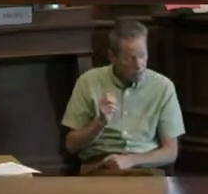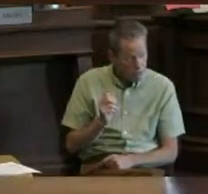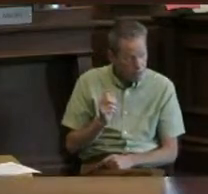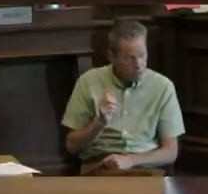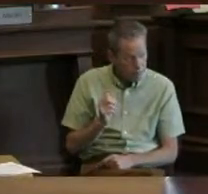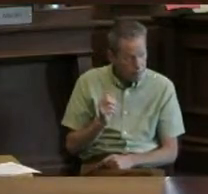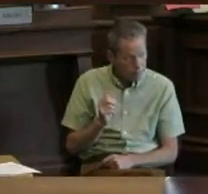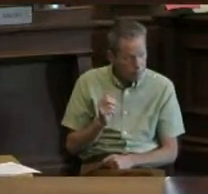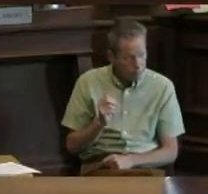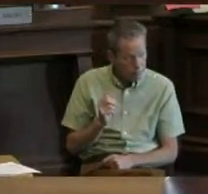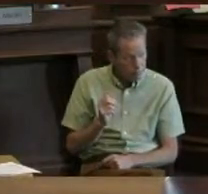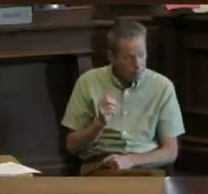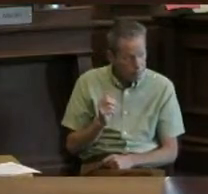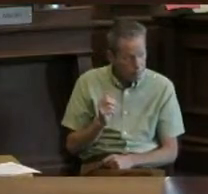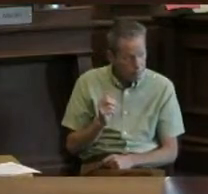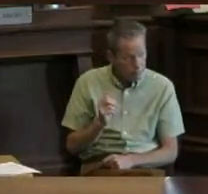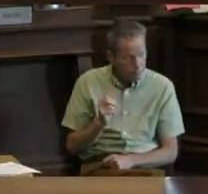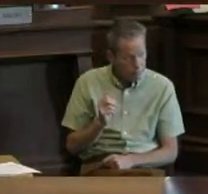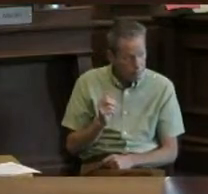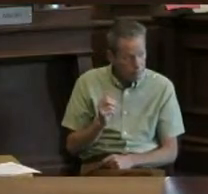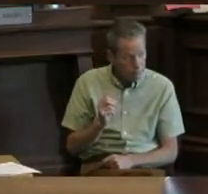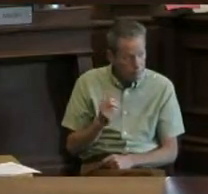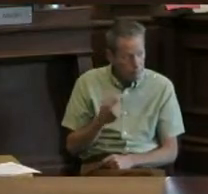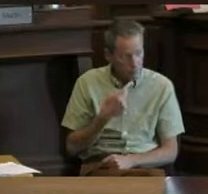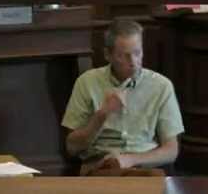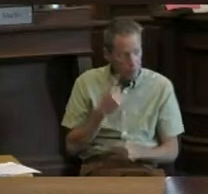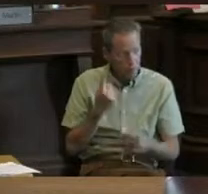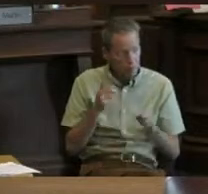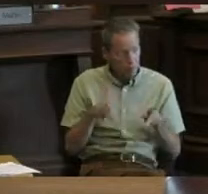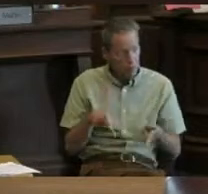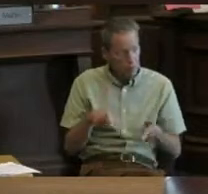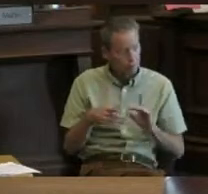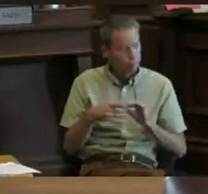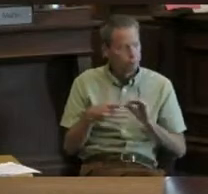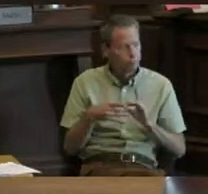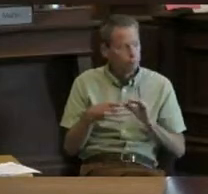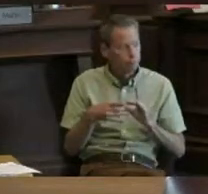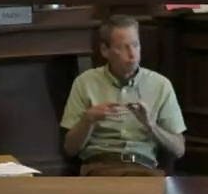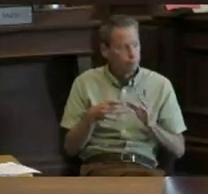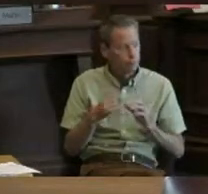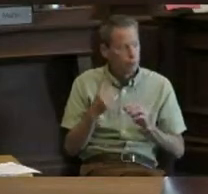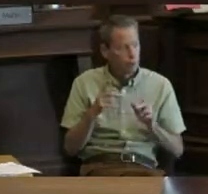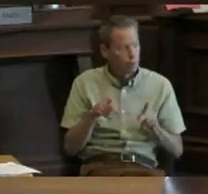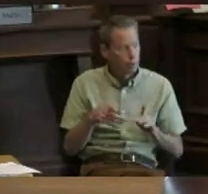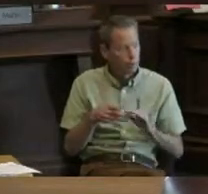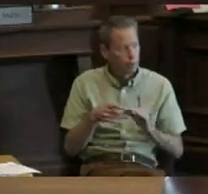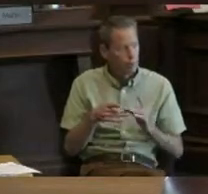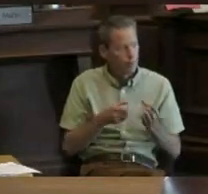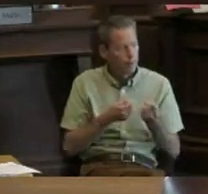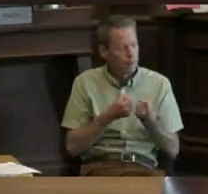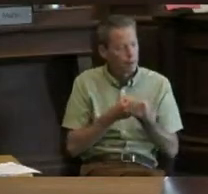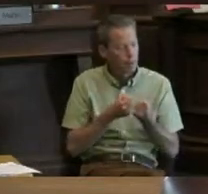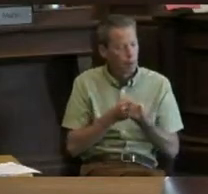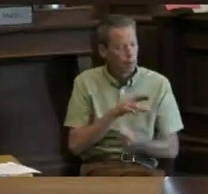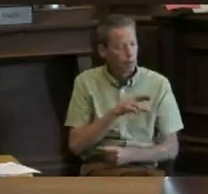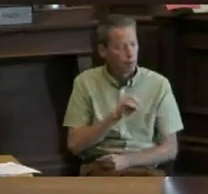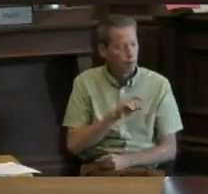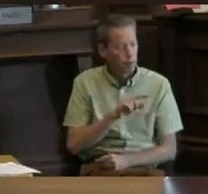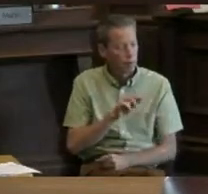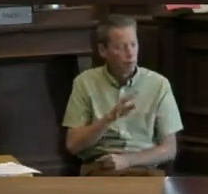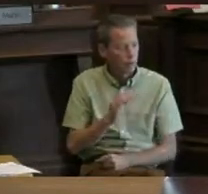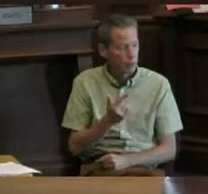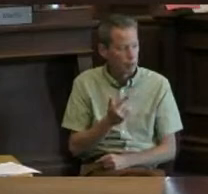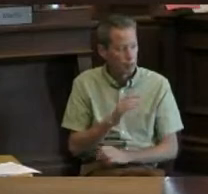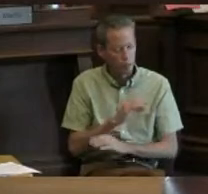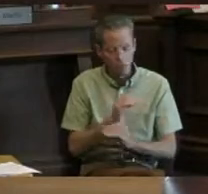I'm not. It says one person spoke, and that one person spoke in support of the rezoning. There was no one who spoke